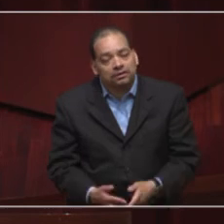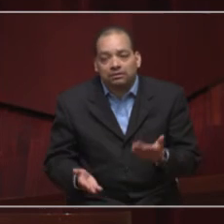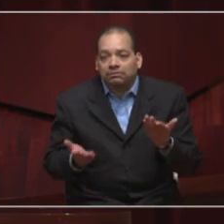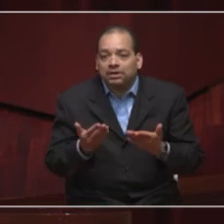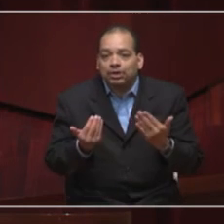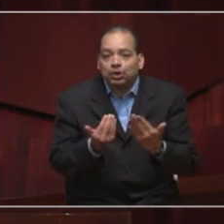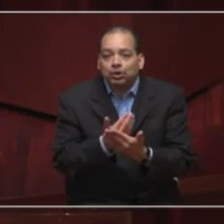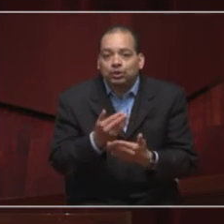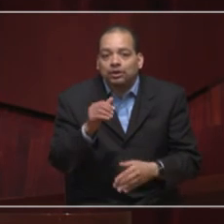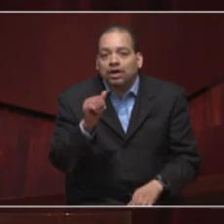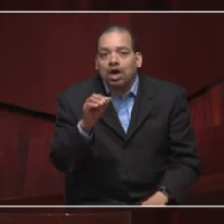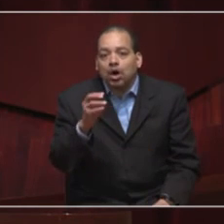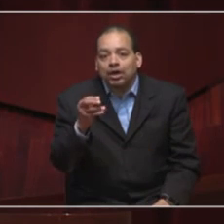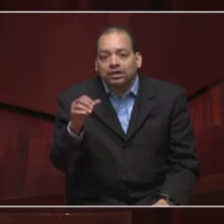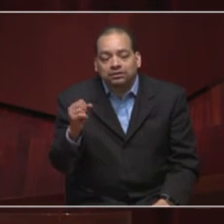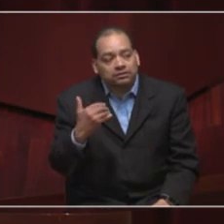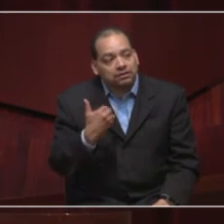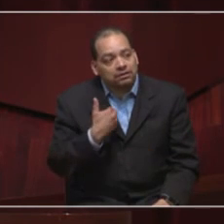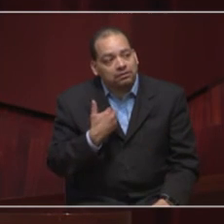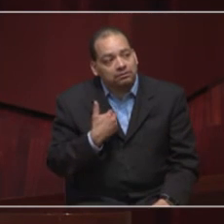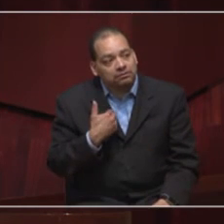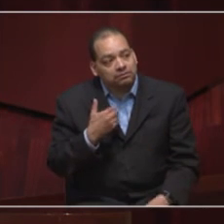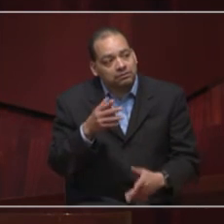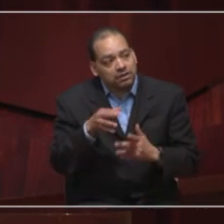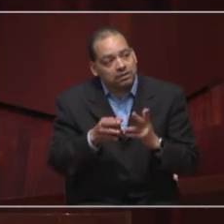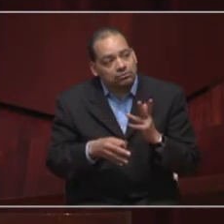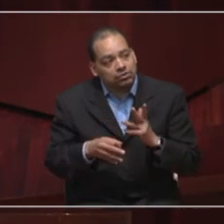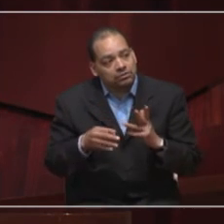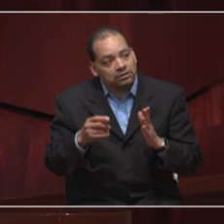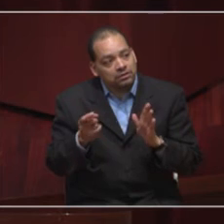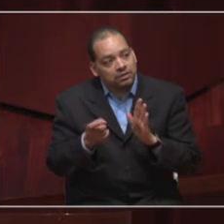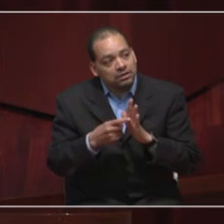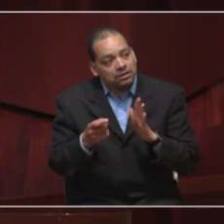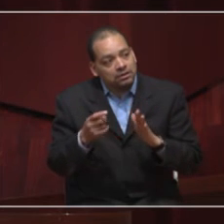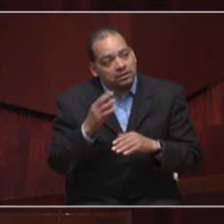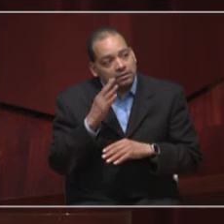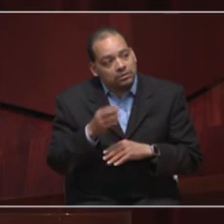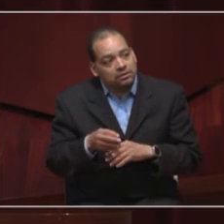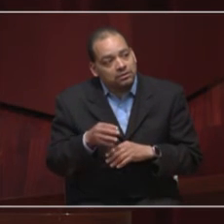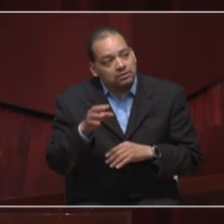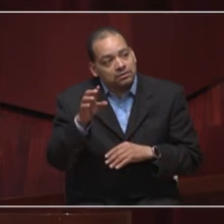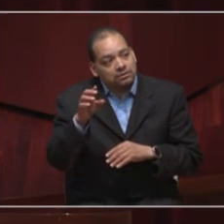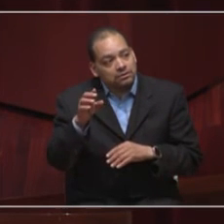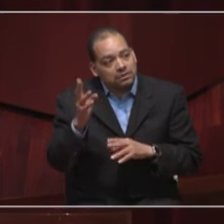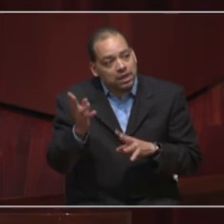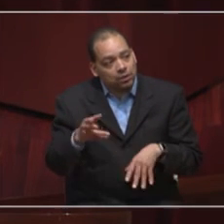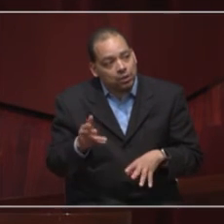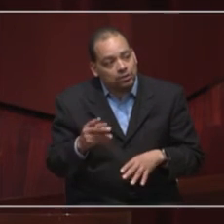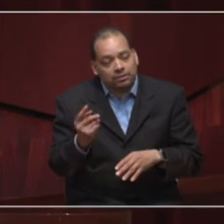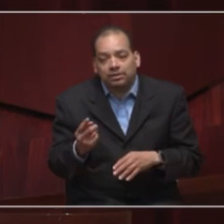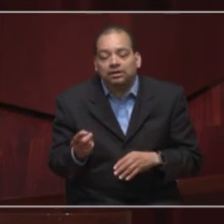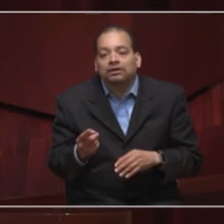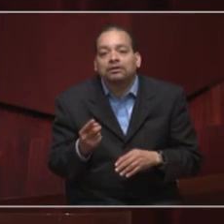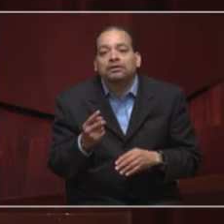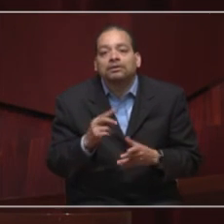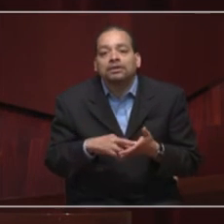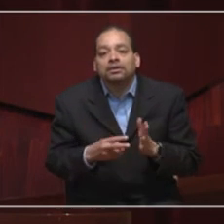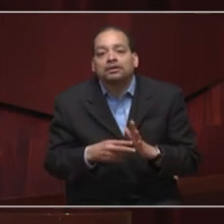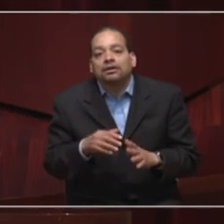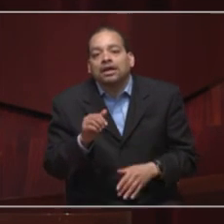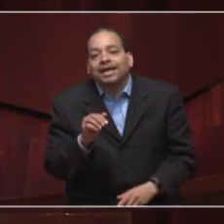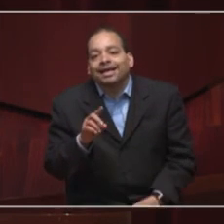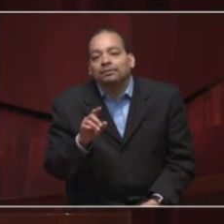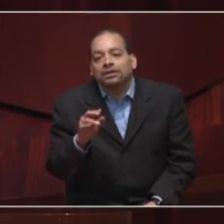that you click on it and it actually downloads something that gives the administrator all